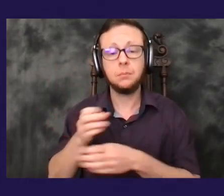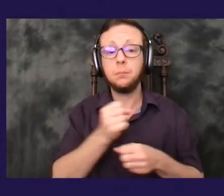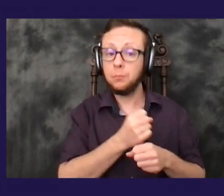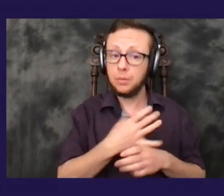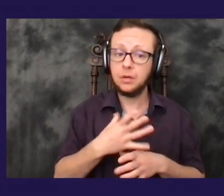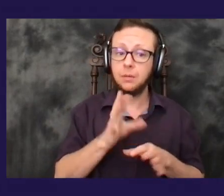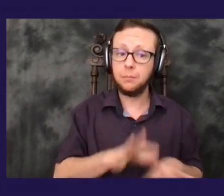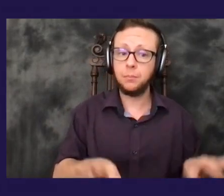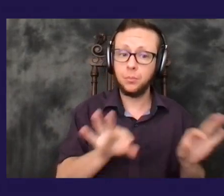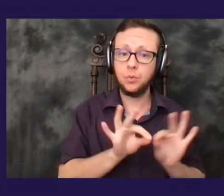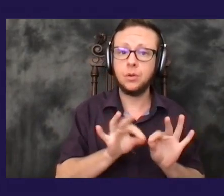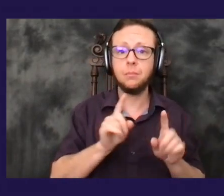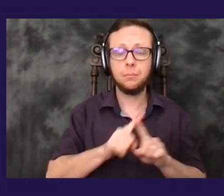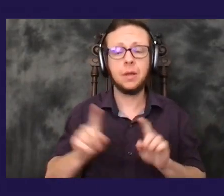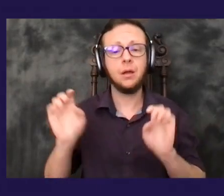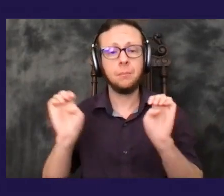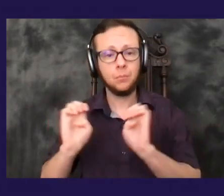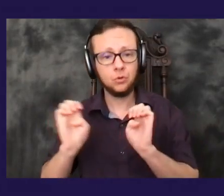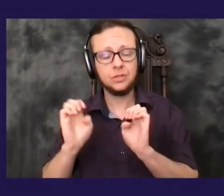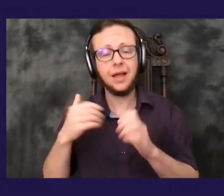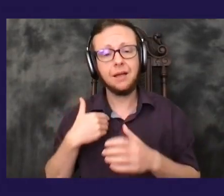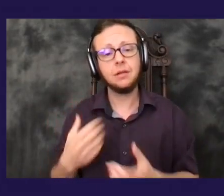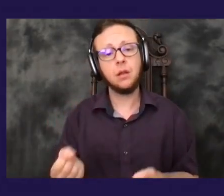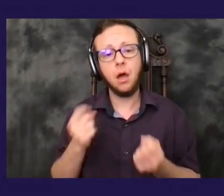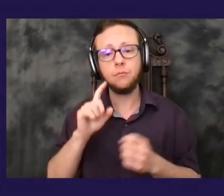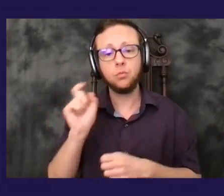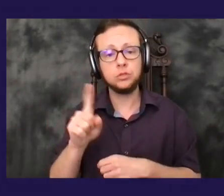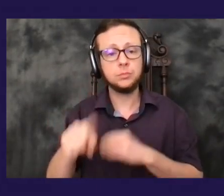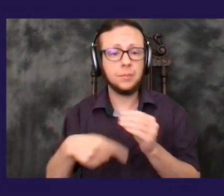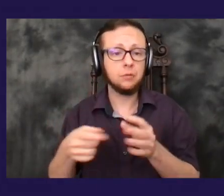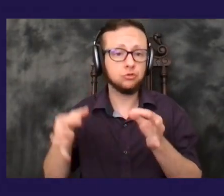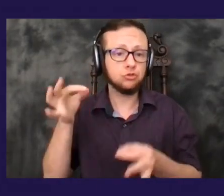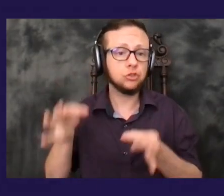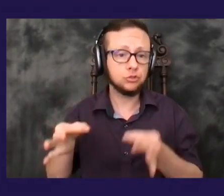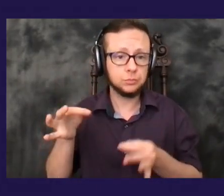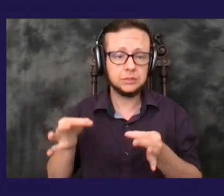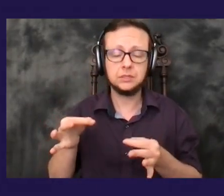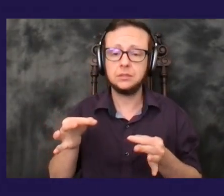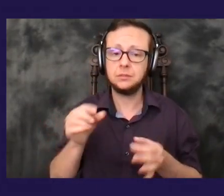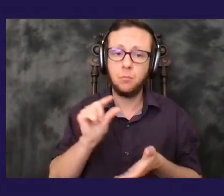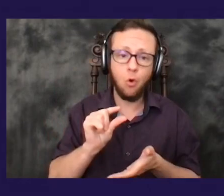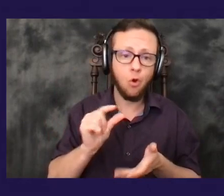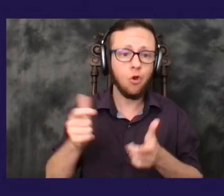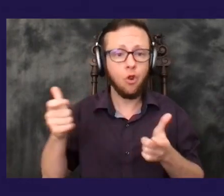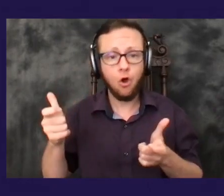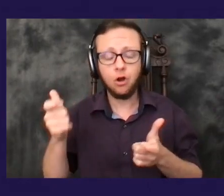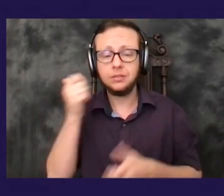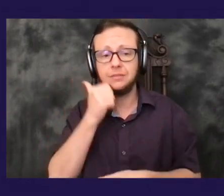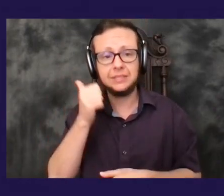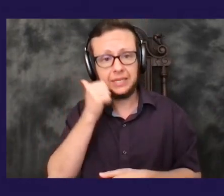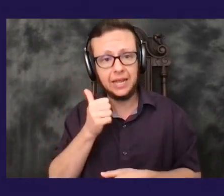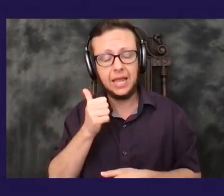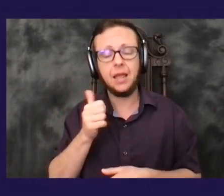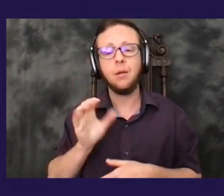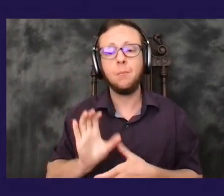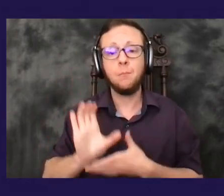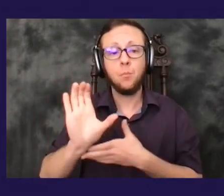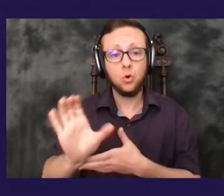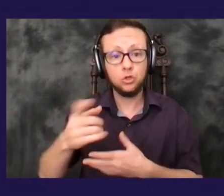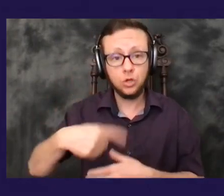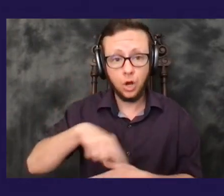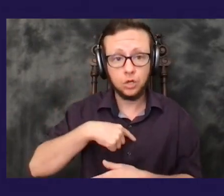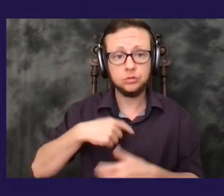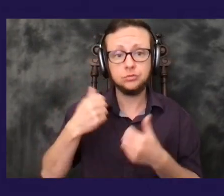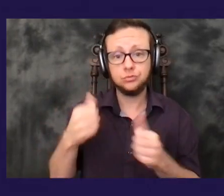emergencies present questions of judgment, large and small, day to day. And they push us to try and have a